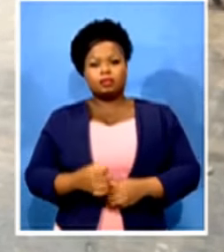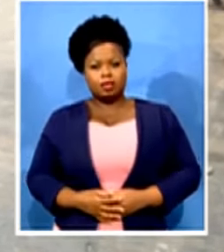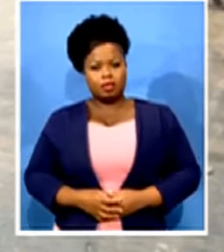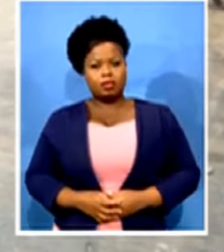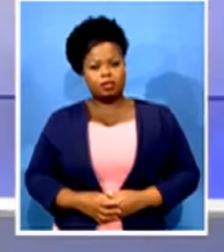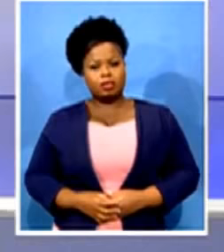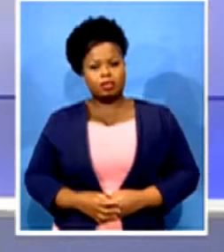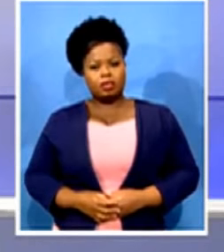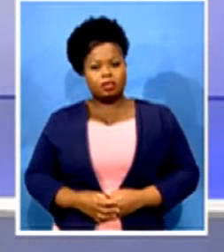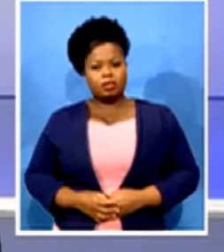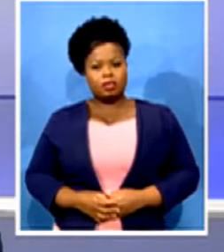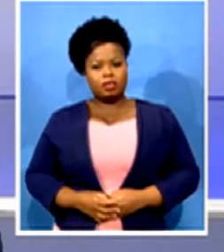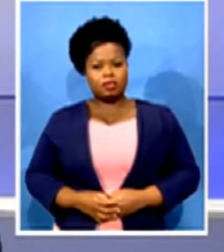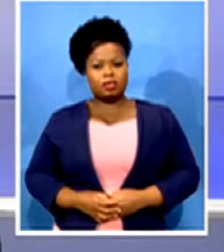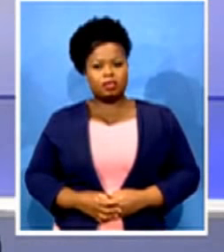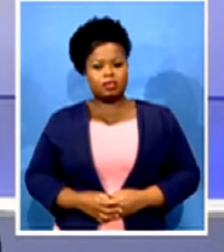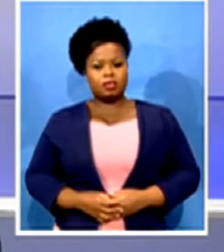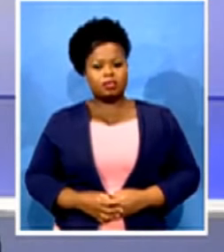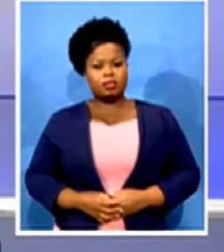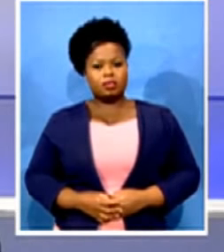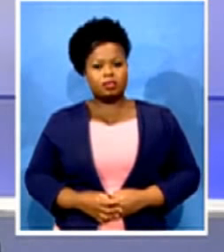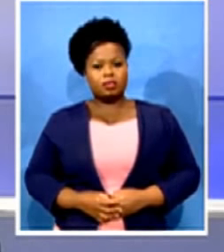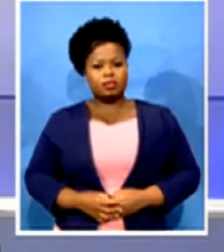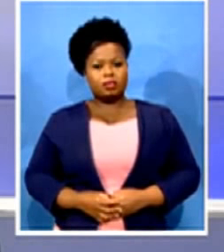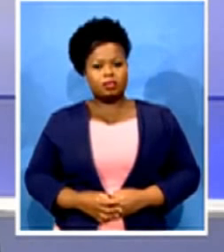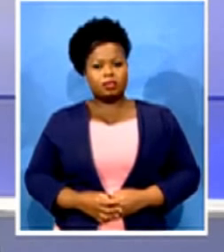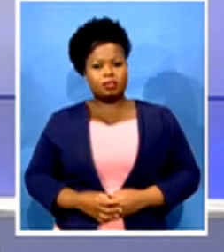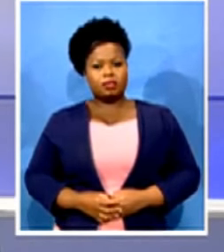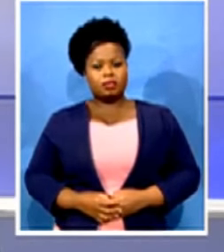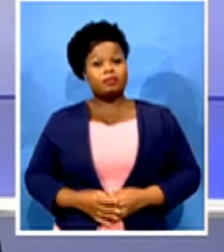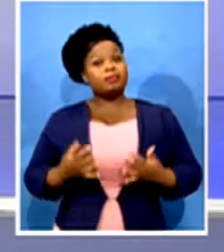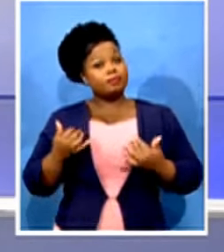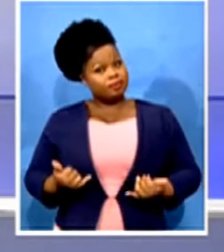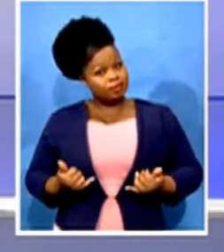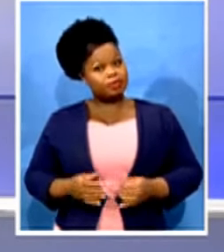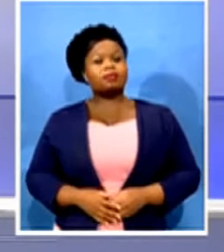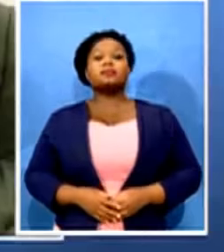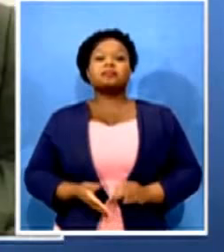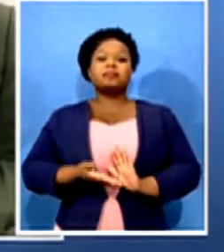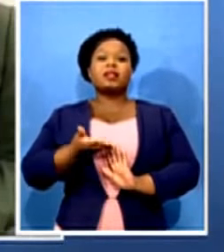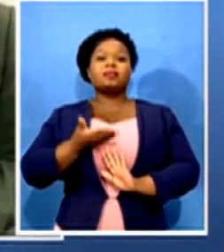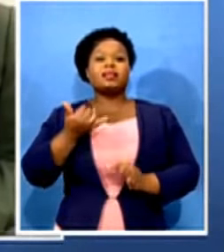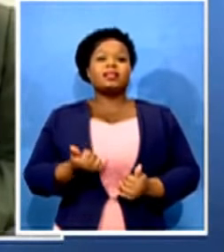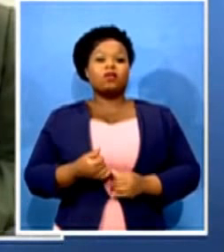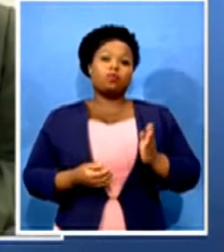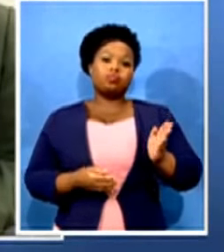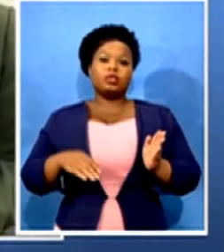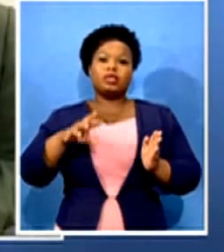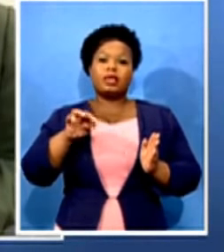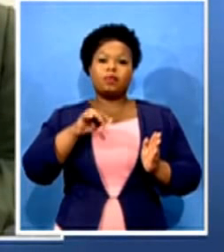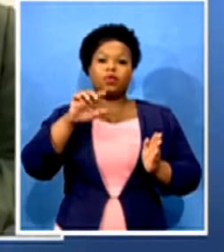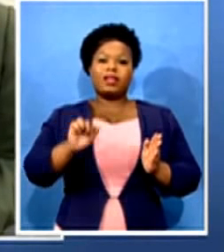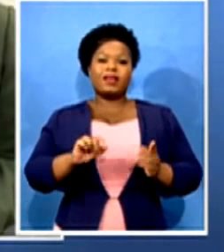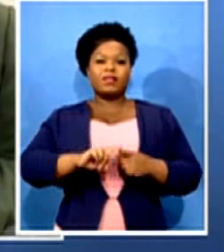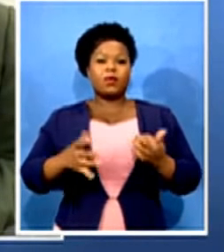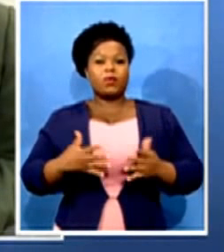Delhi. Let's now get the latest from our correspondent Neha Punya, who joins us live from Delhi, New Delhi